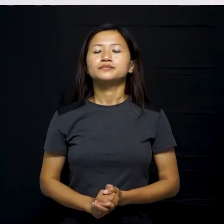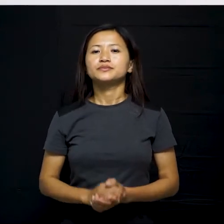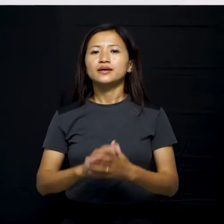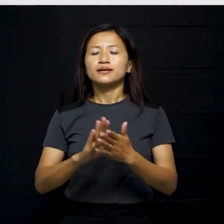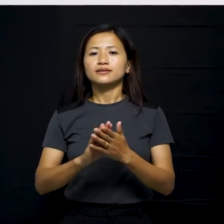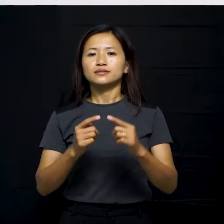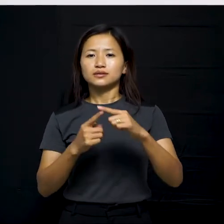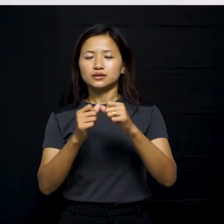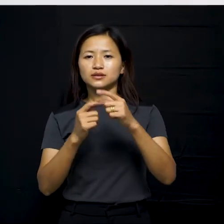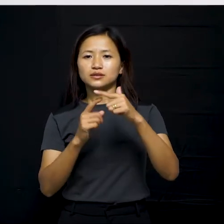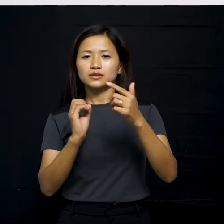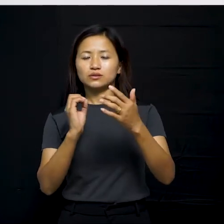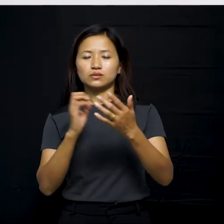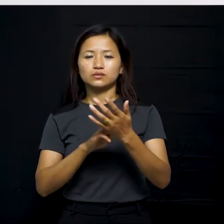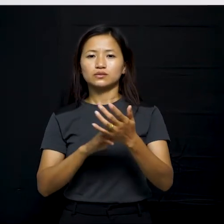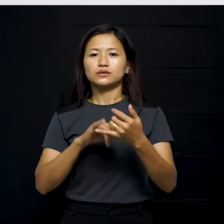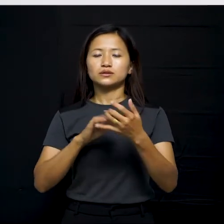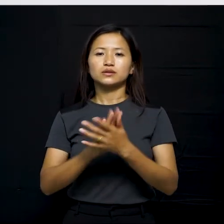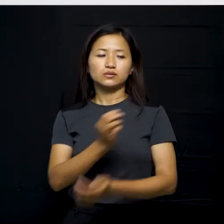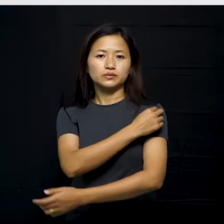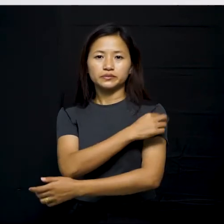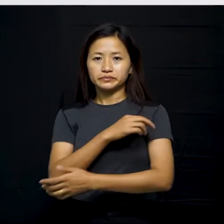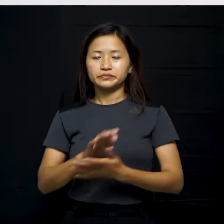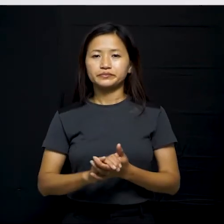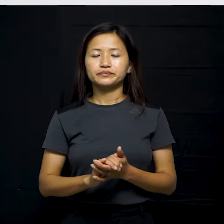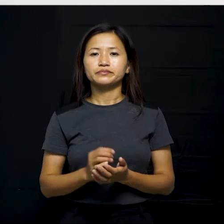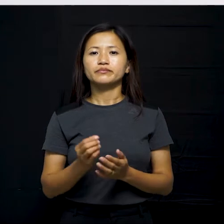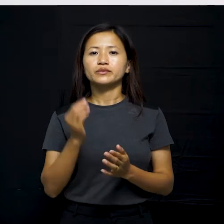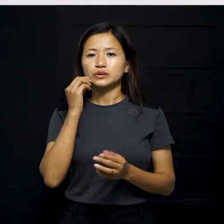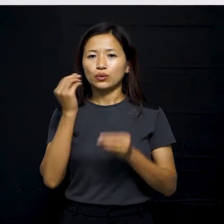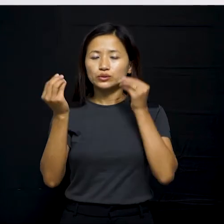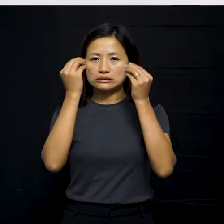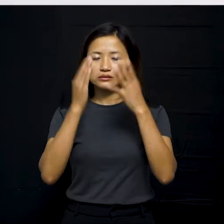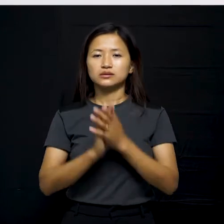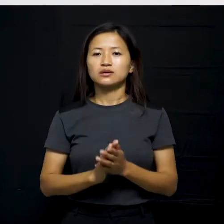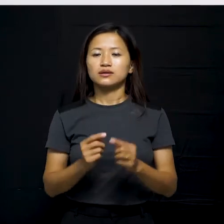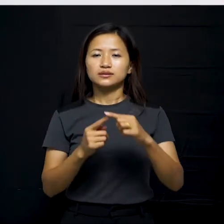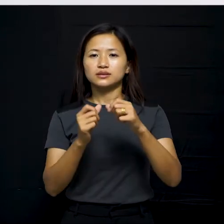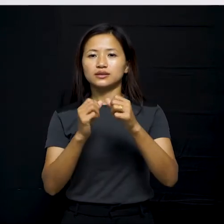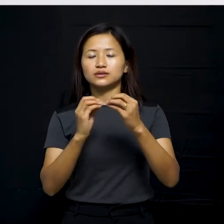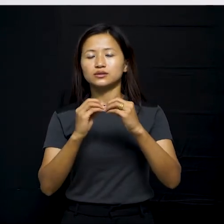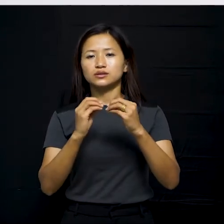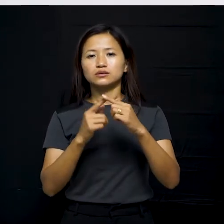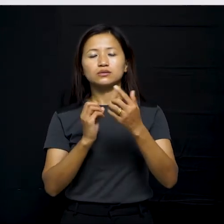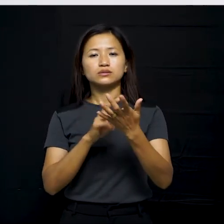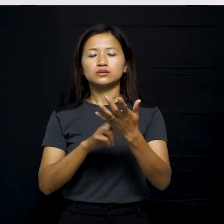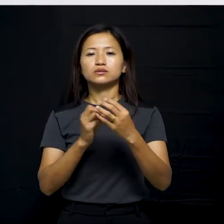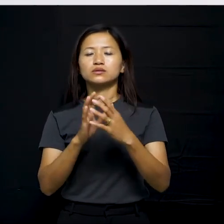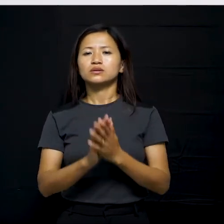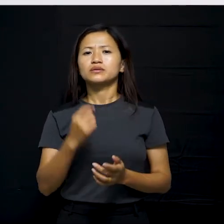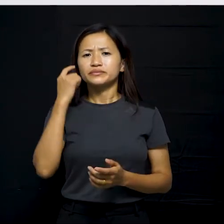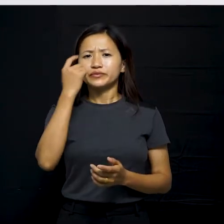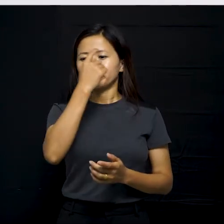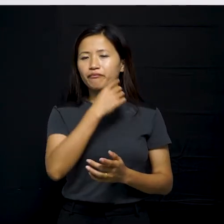tattoo. So especially in the villages, the older men and women, they have tattoos on their body, whether it's on the arms, on